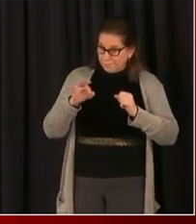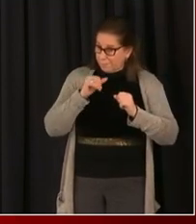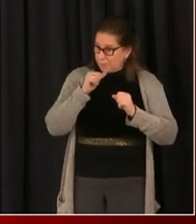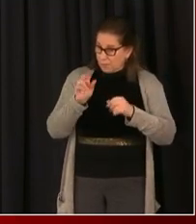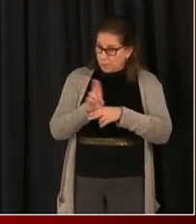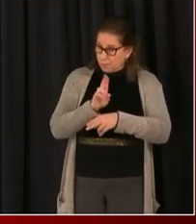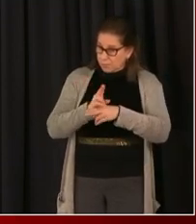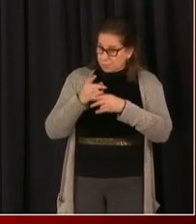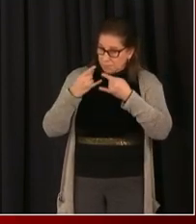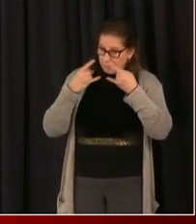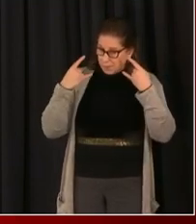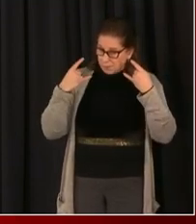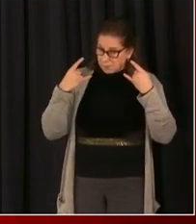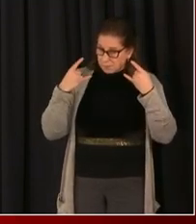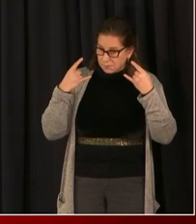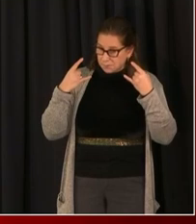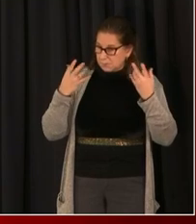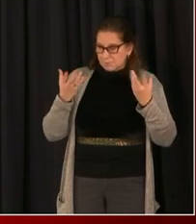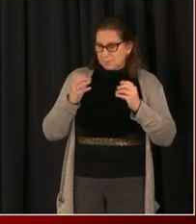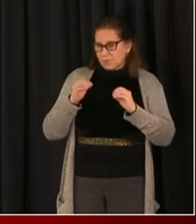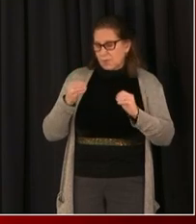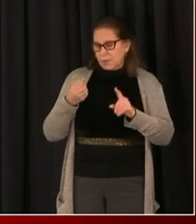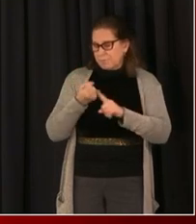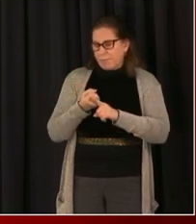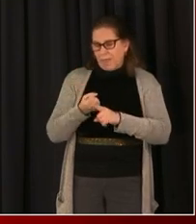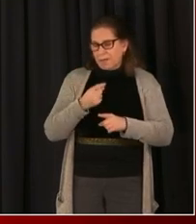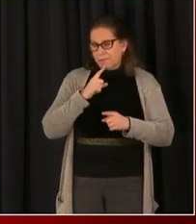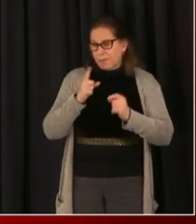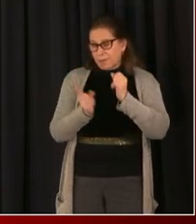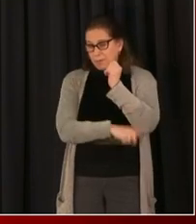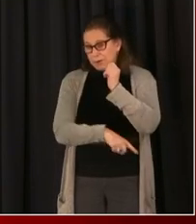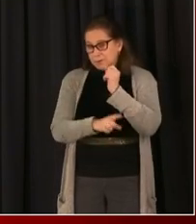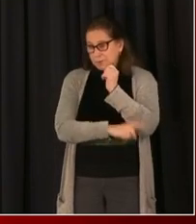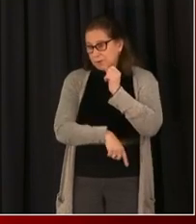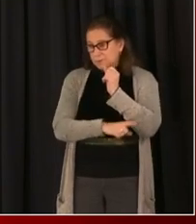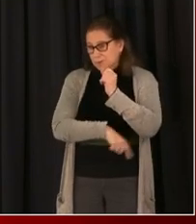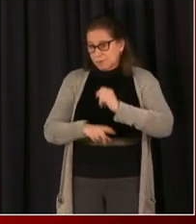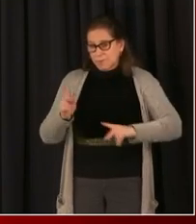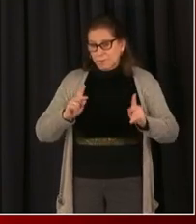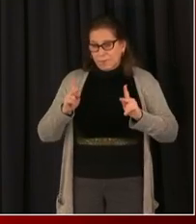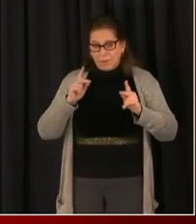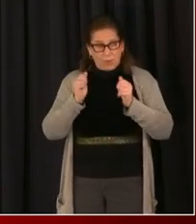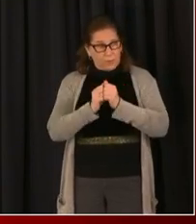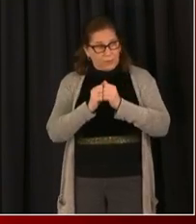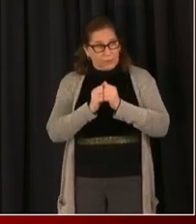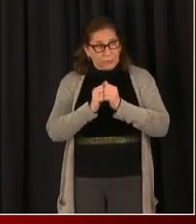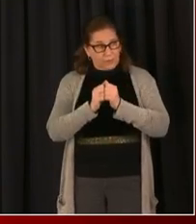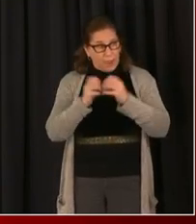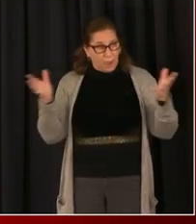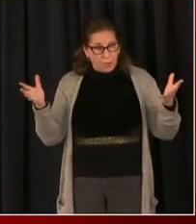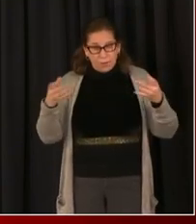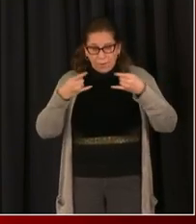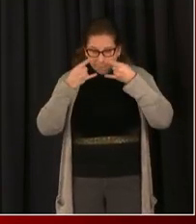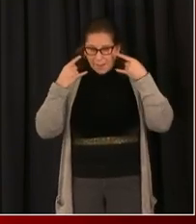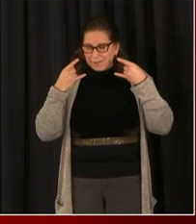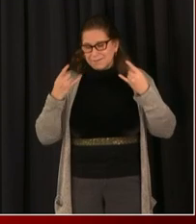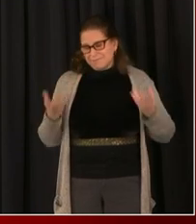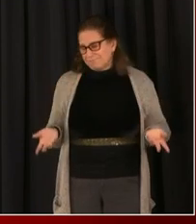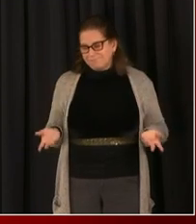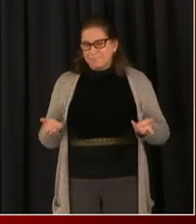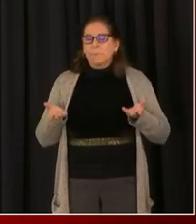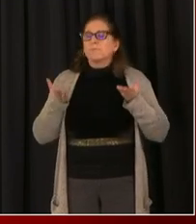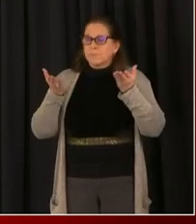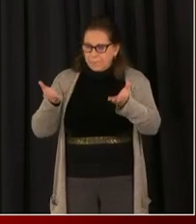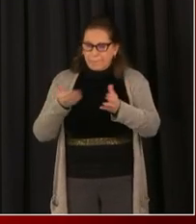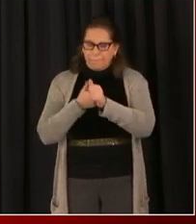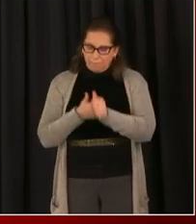very little impact based on what we're seeing in terms of the mask compliance. And as the mayor mentioned